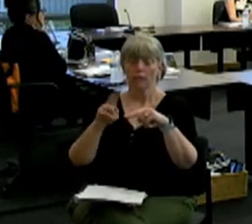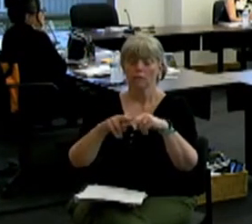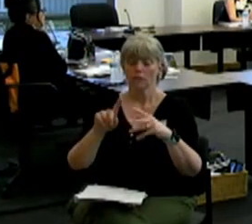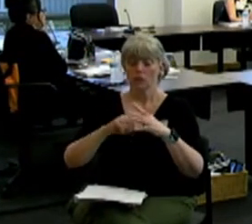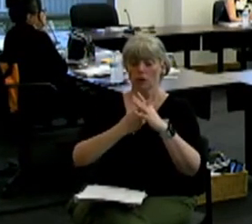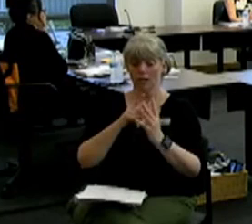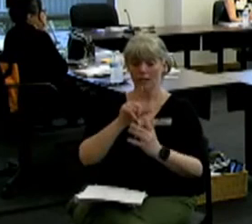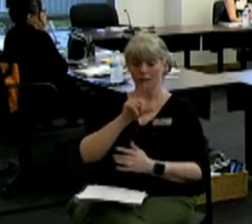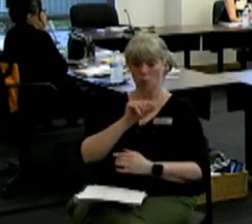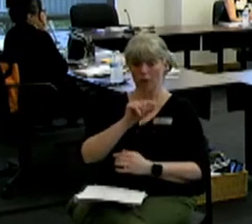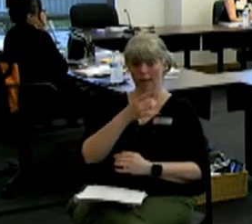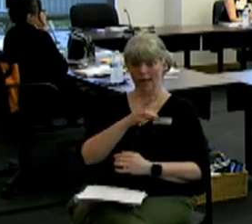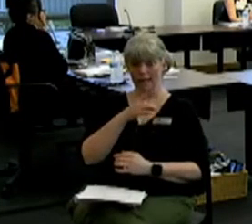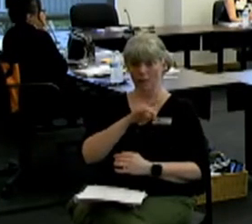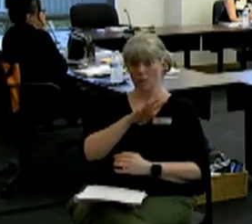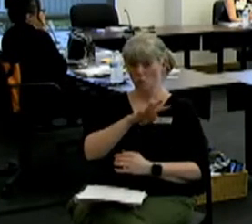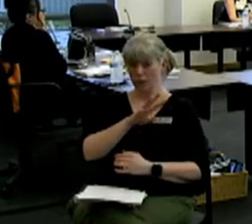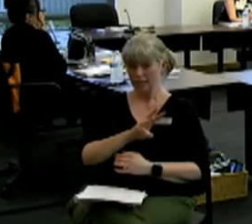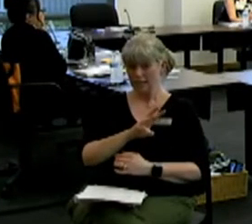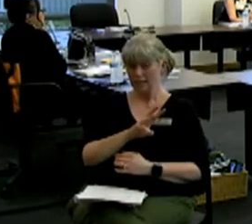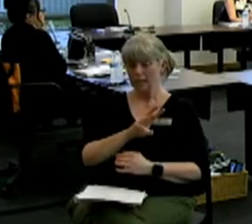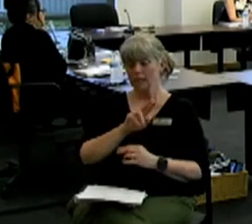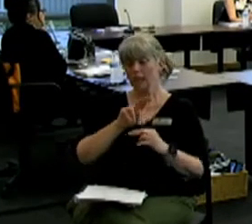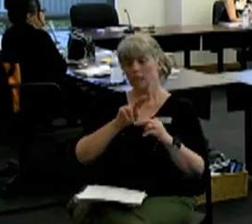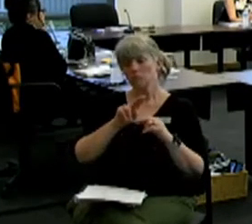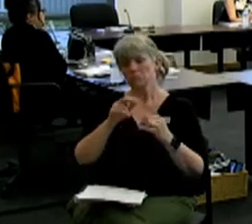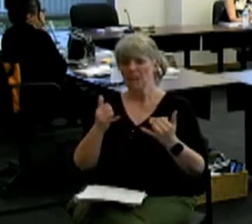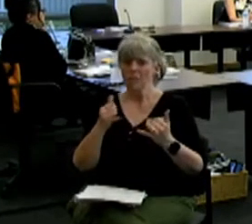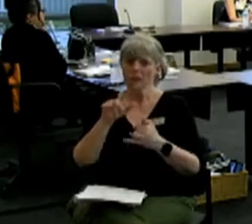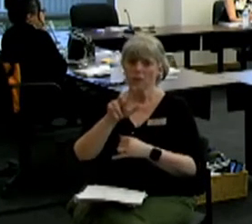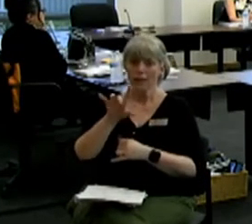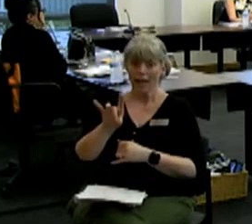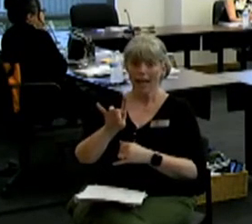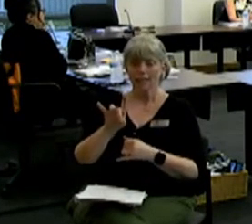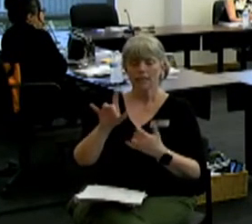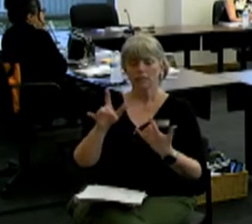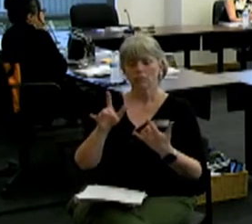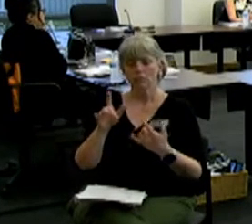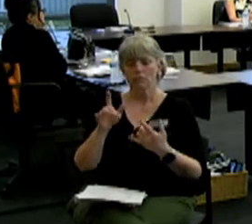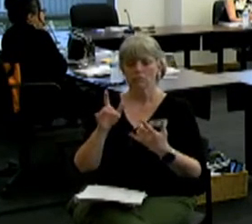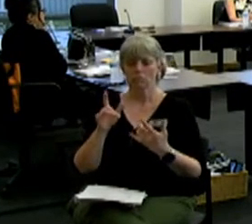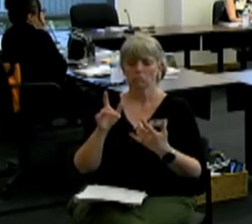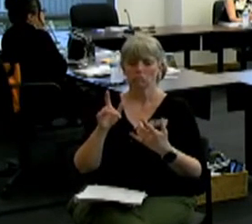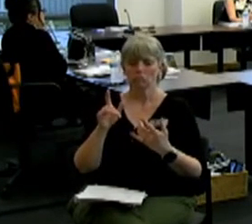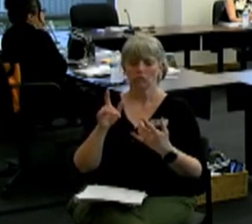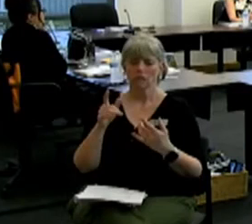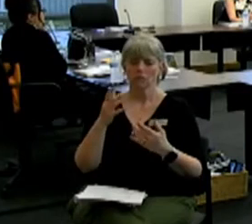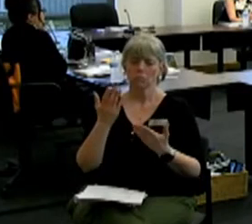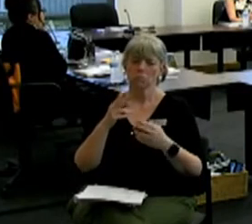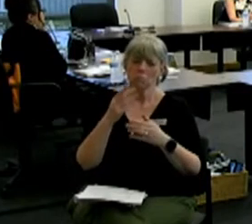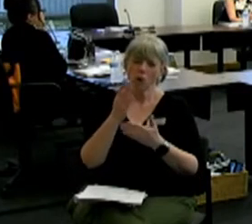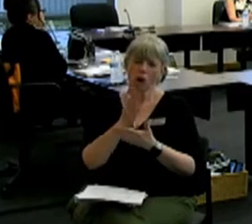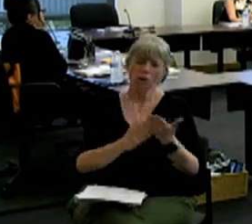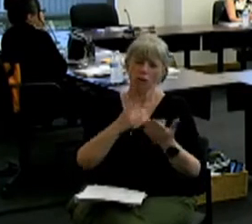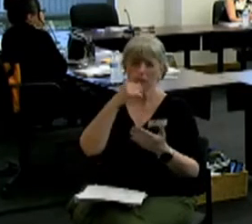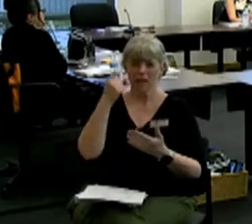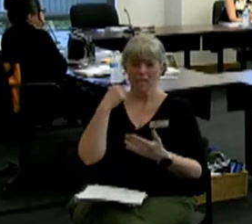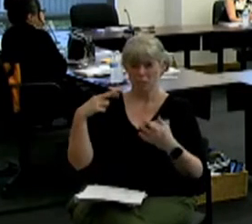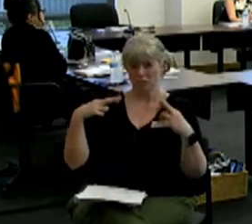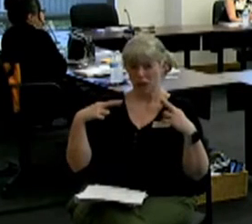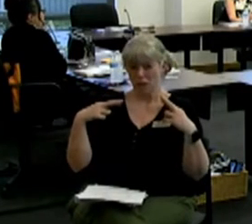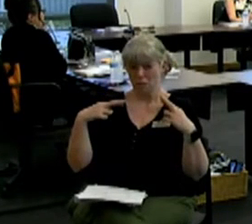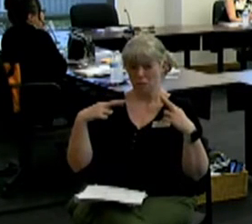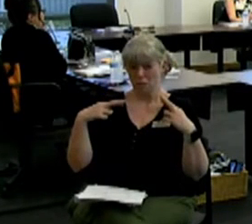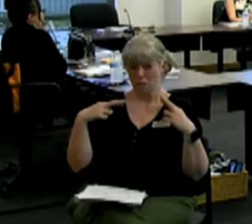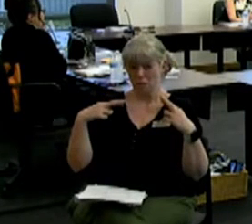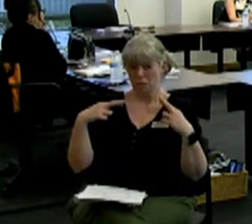in 2018 with 46. We're down to 38, and that's truly part and parcel to retirements and people moving on and taking other